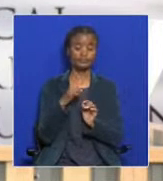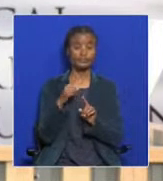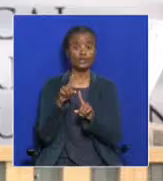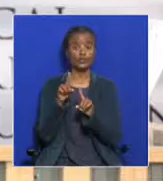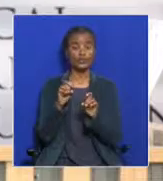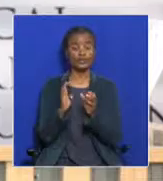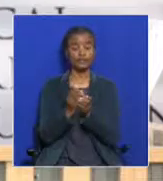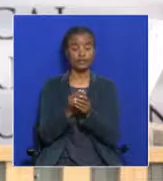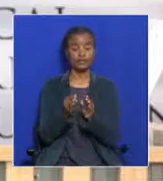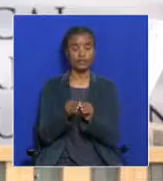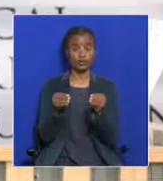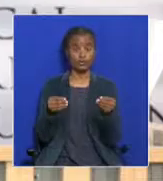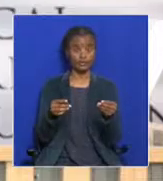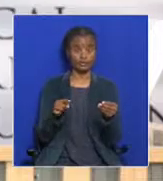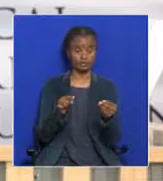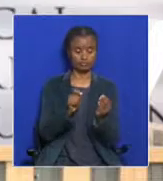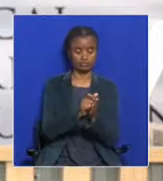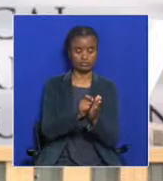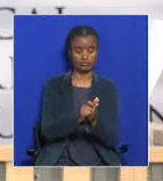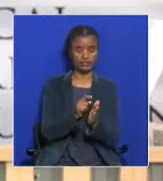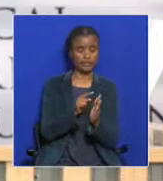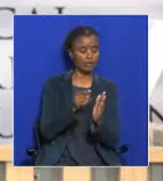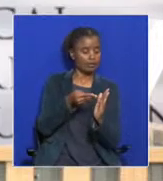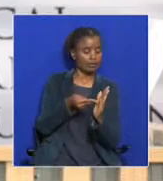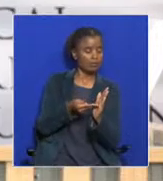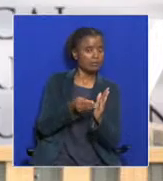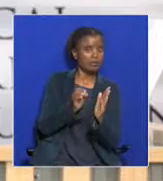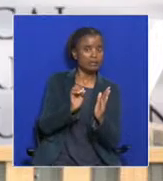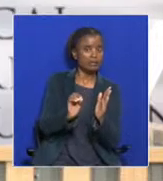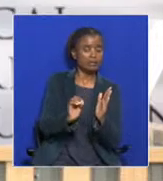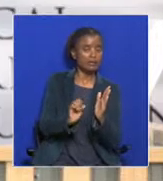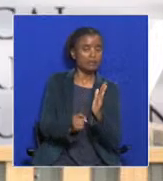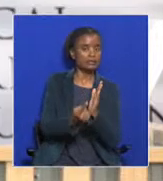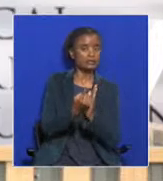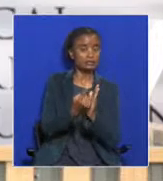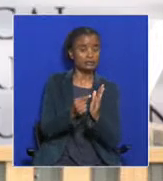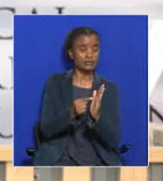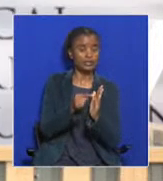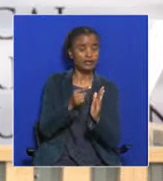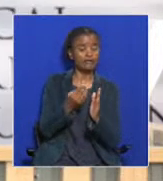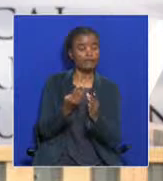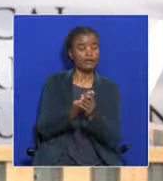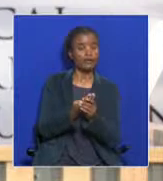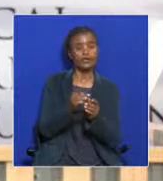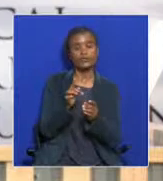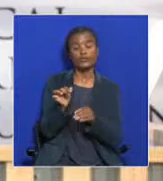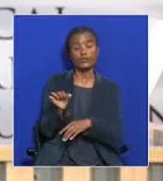absolutely nothing happens in that file until you come back after the 29th of June